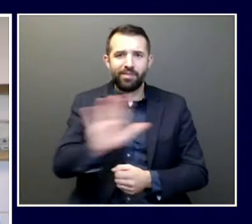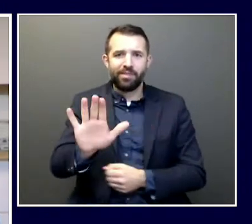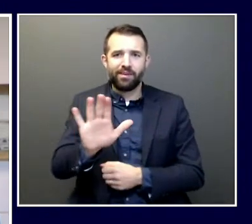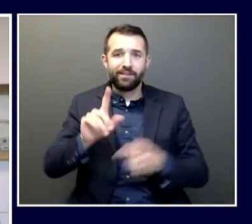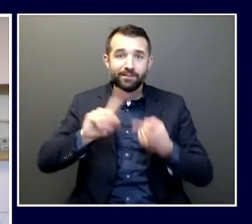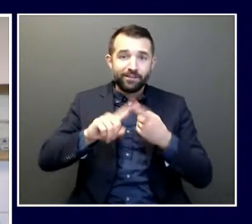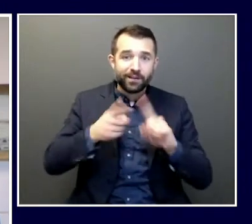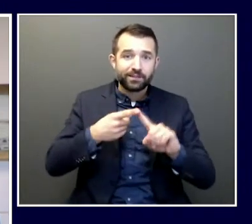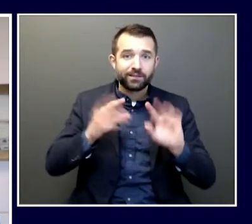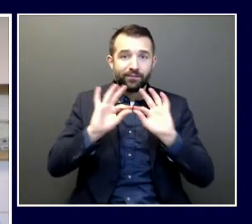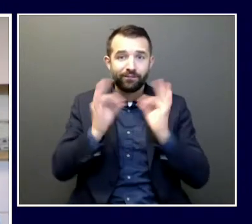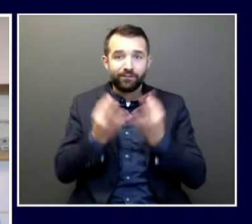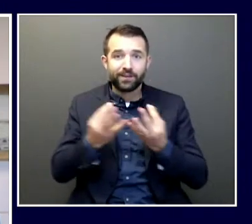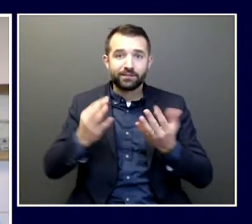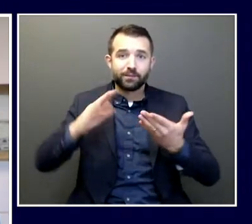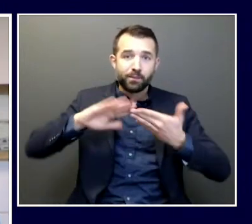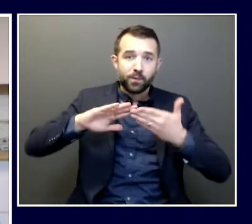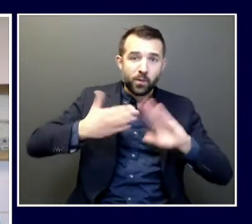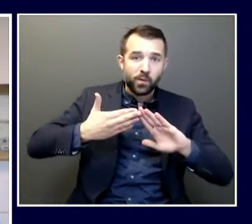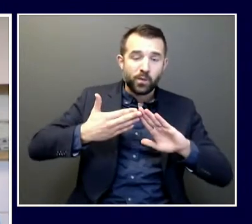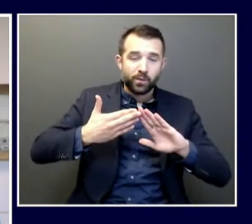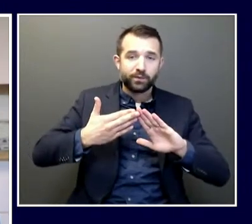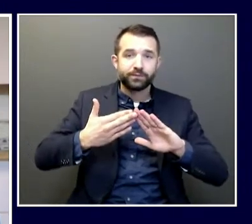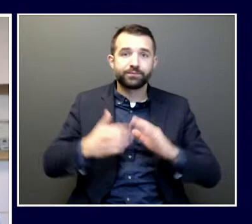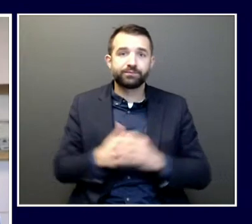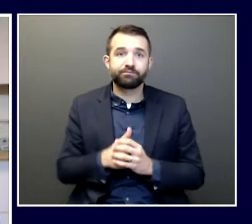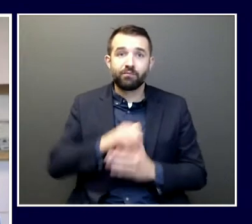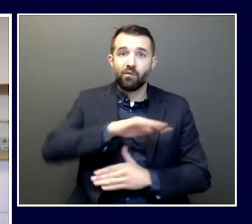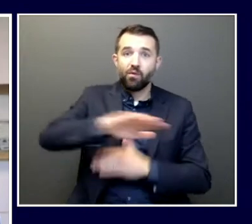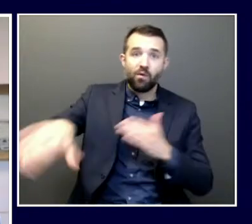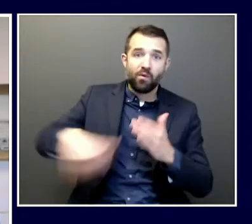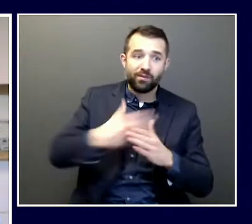communities of all of those who have passed away from COVID-19.